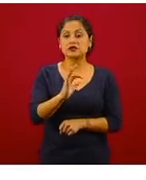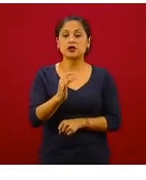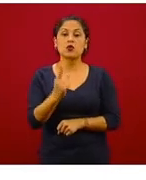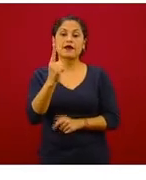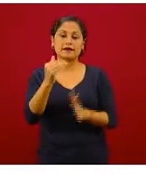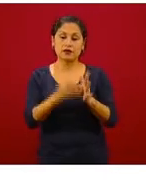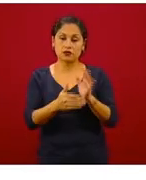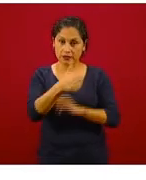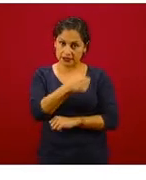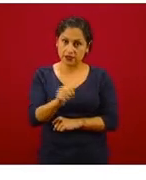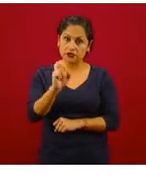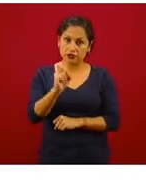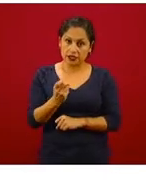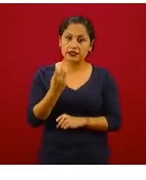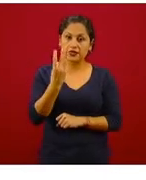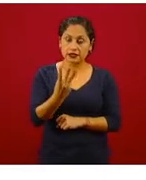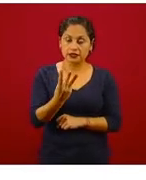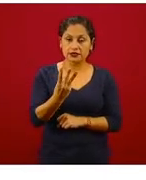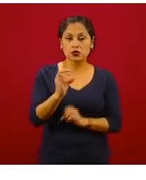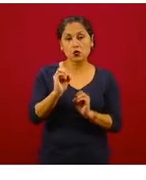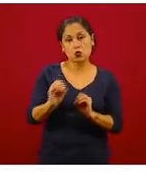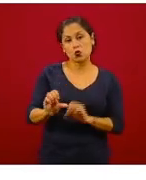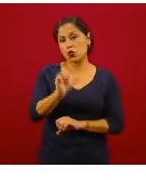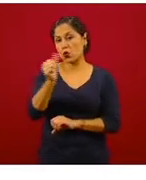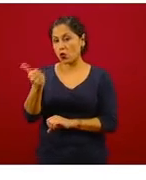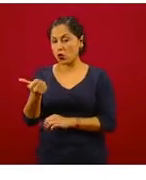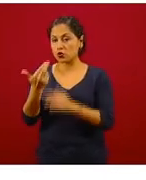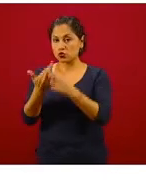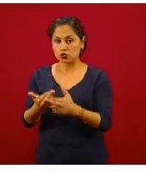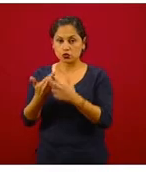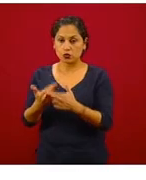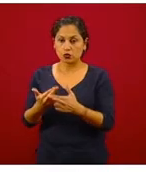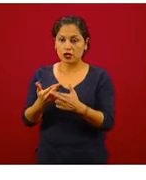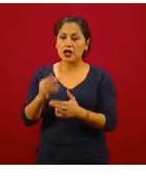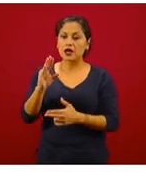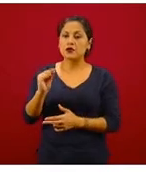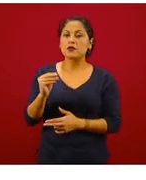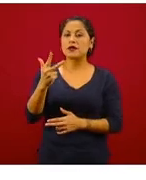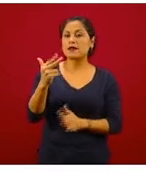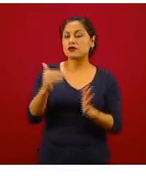26,933 cumulative suspected cases. And then we have